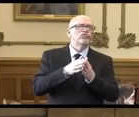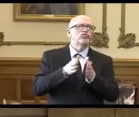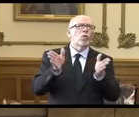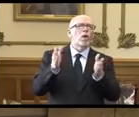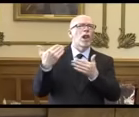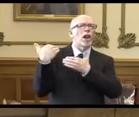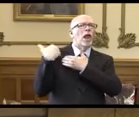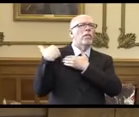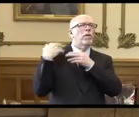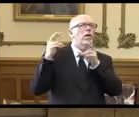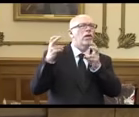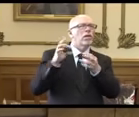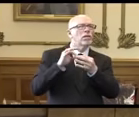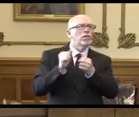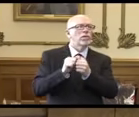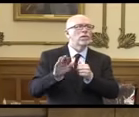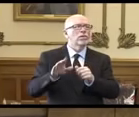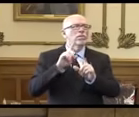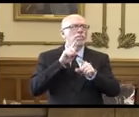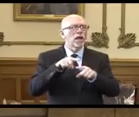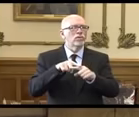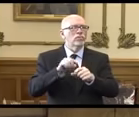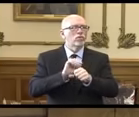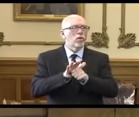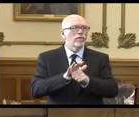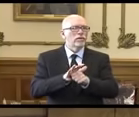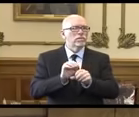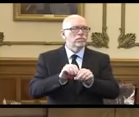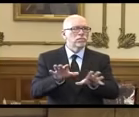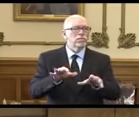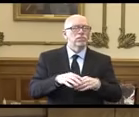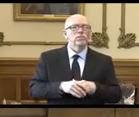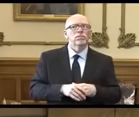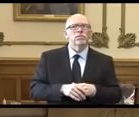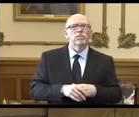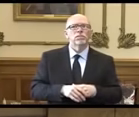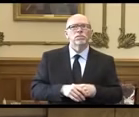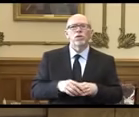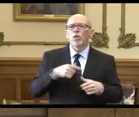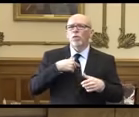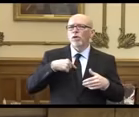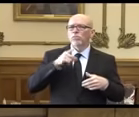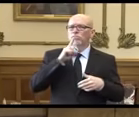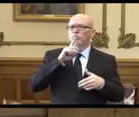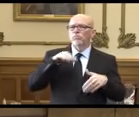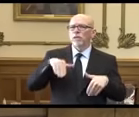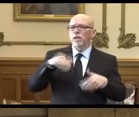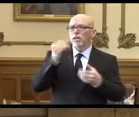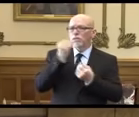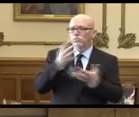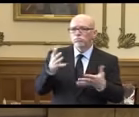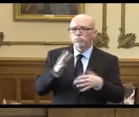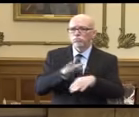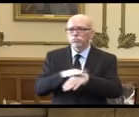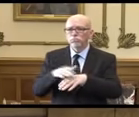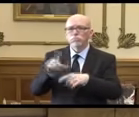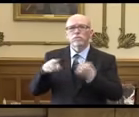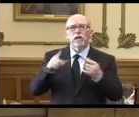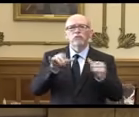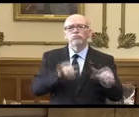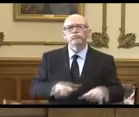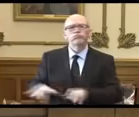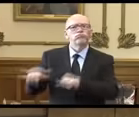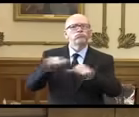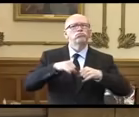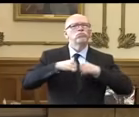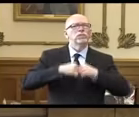liabilities pertaining to the response to COVID-19. We've not put out any specific guidance on a blanket waiver